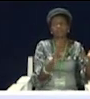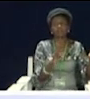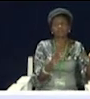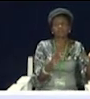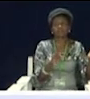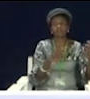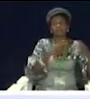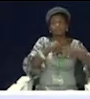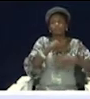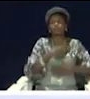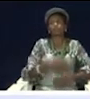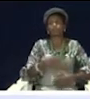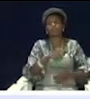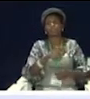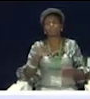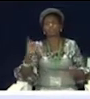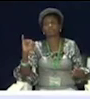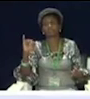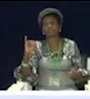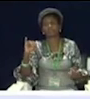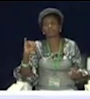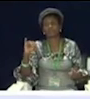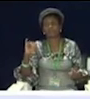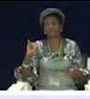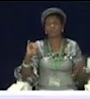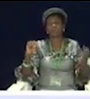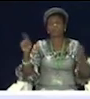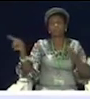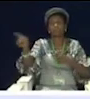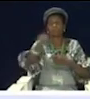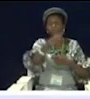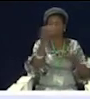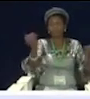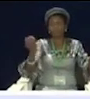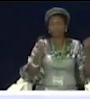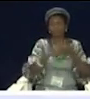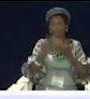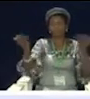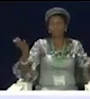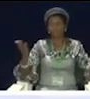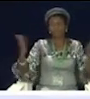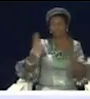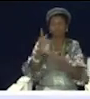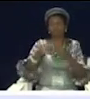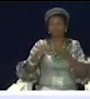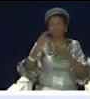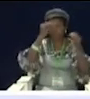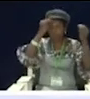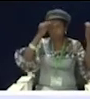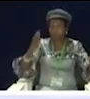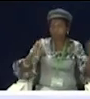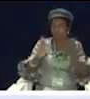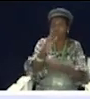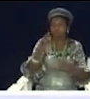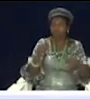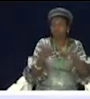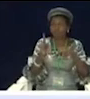are willing, if you want to serve Him, you want to obey Him, then you don't